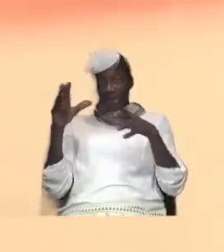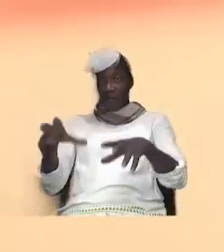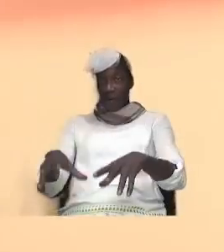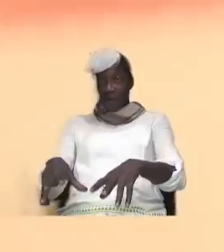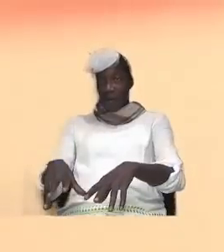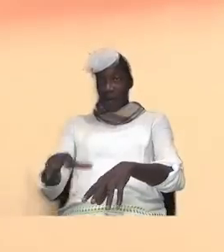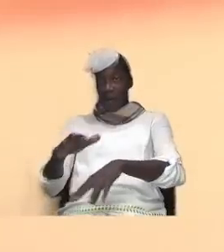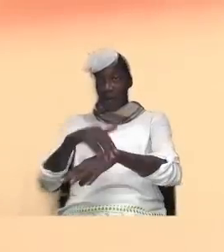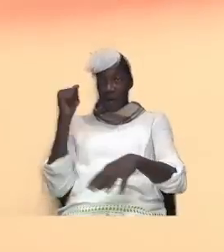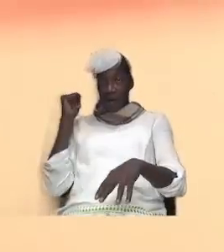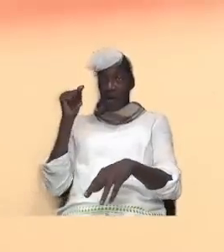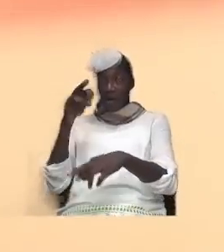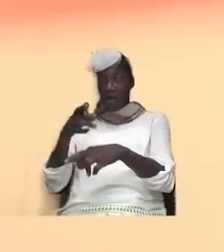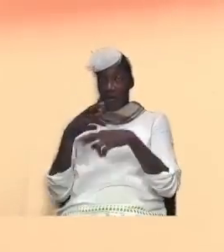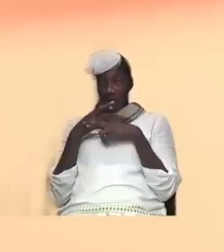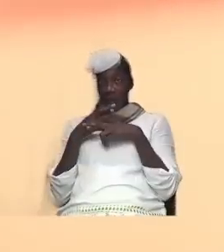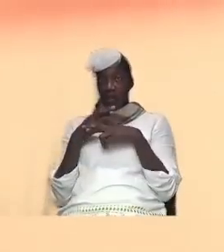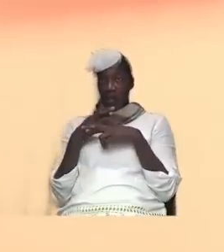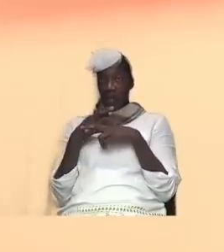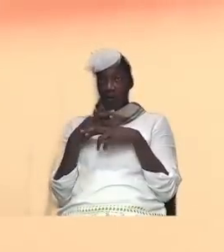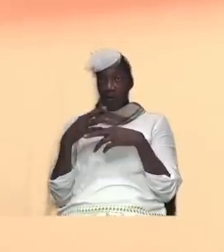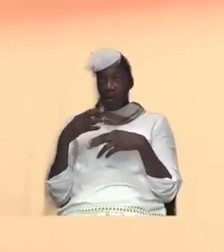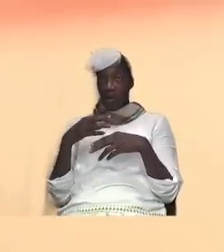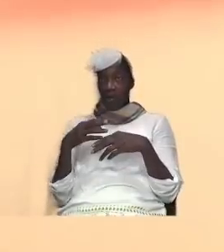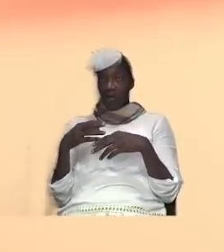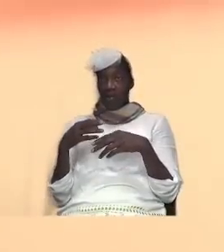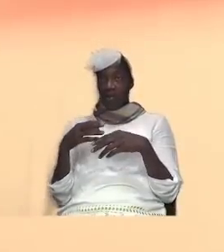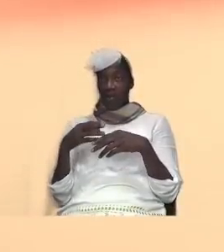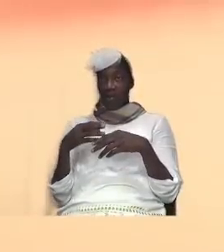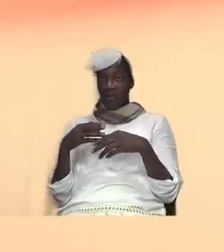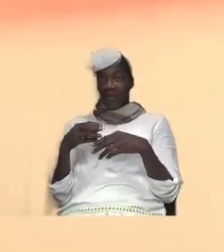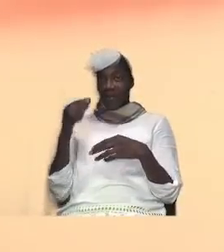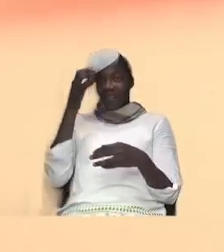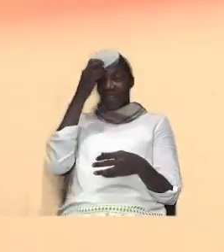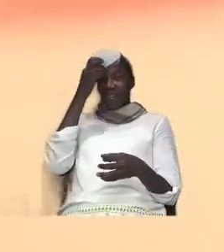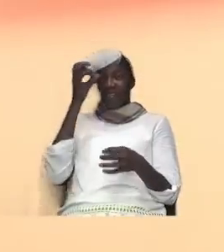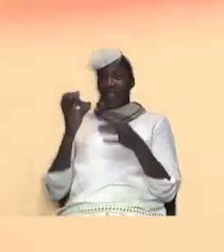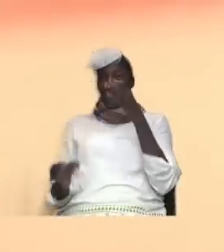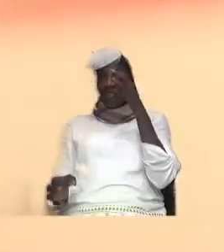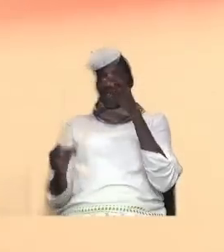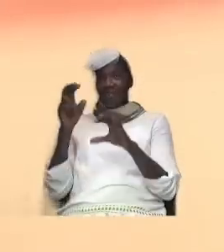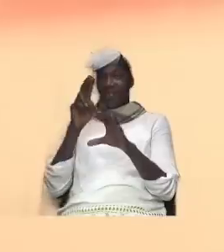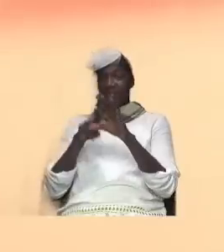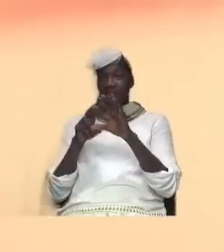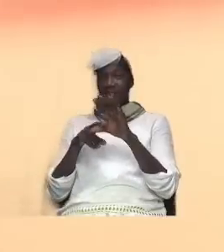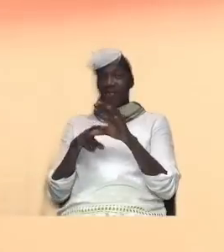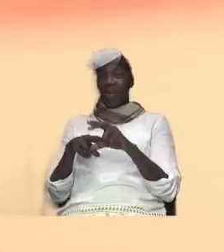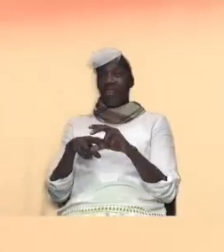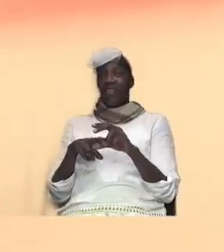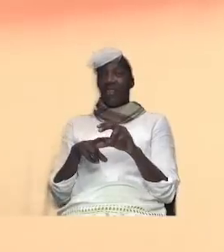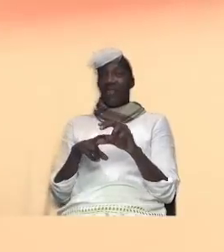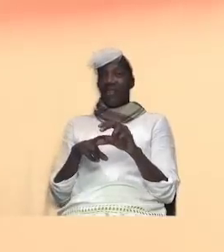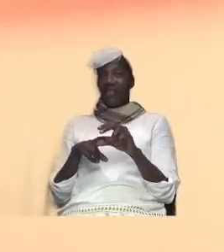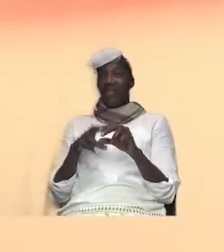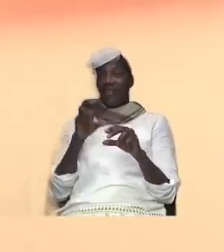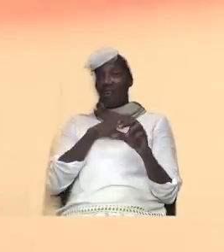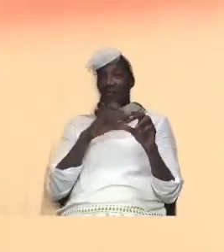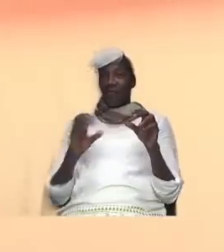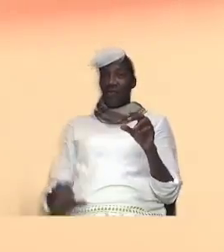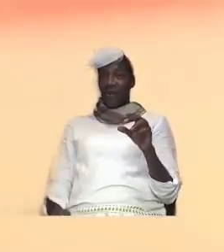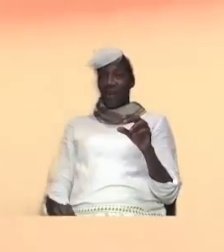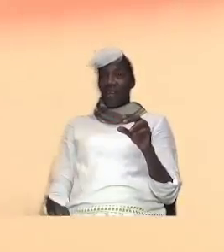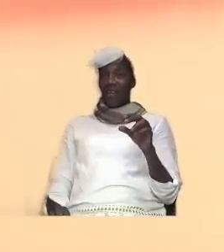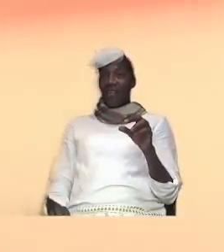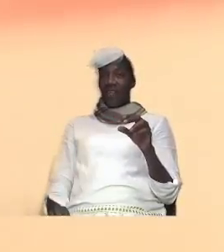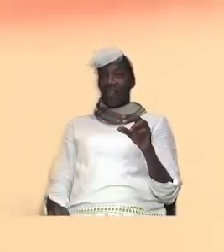receive rewards. And it's going to be at the white throne, at the judgment seat of Christ, sorry. And when we get there, these